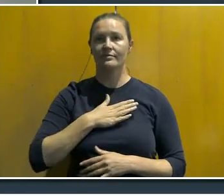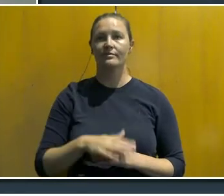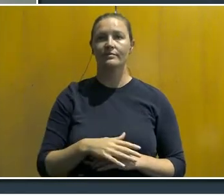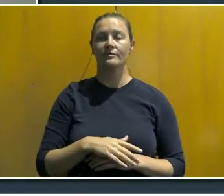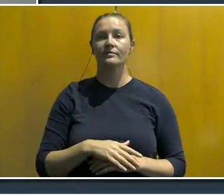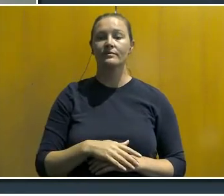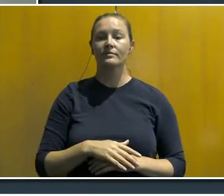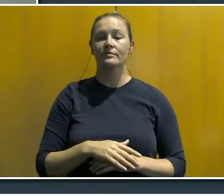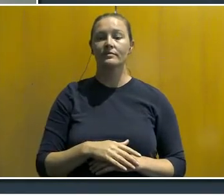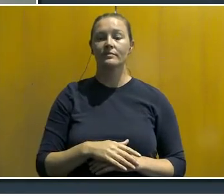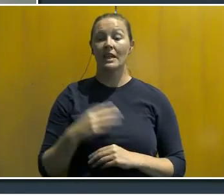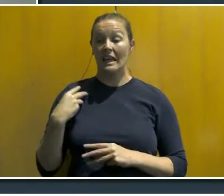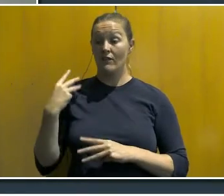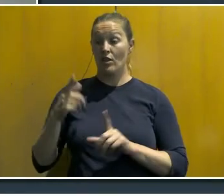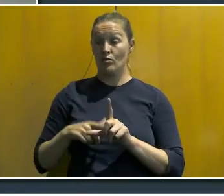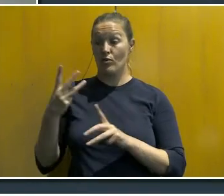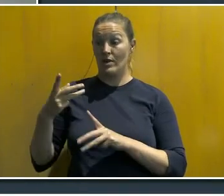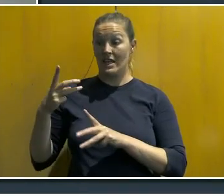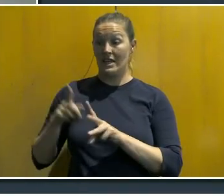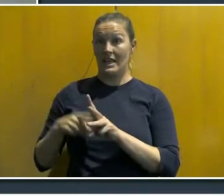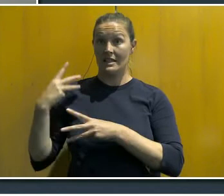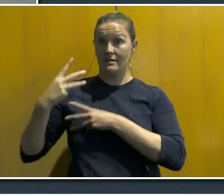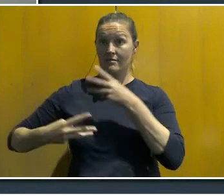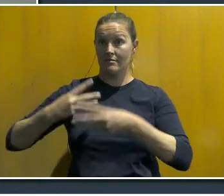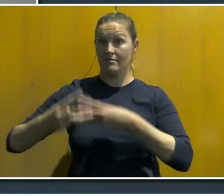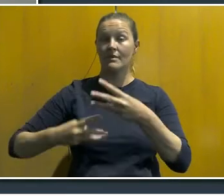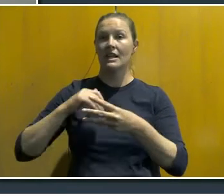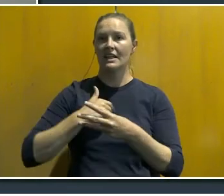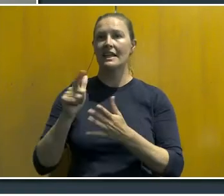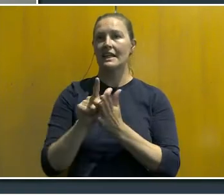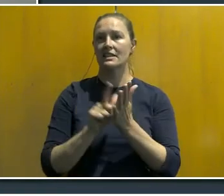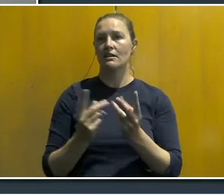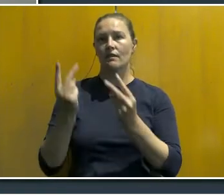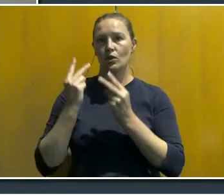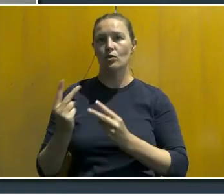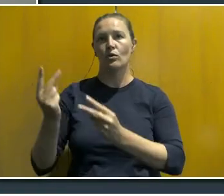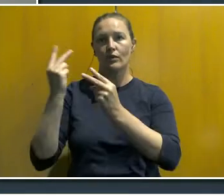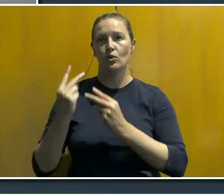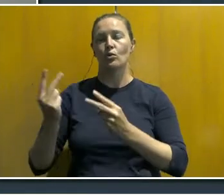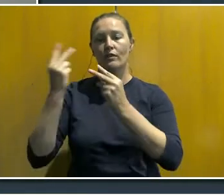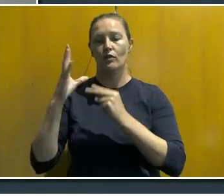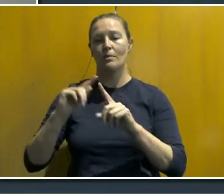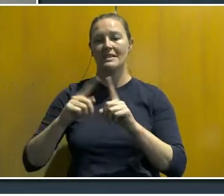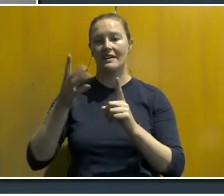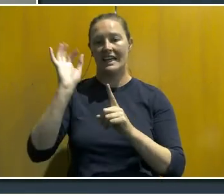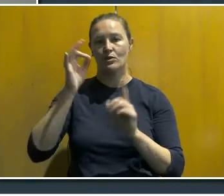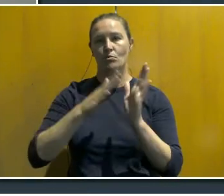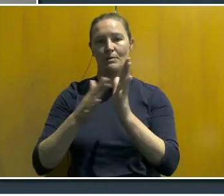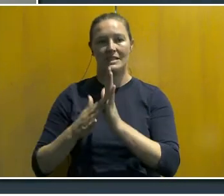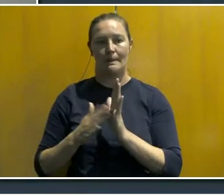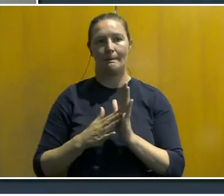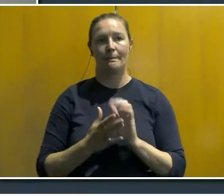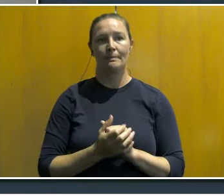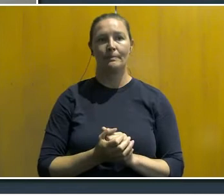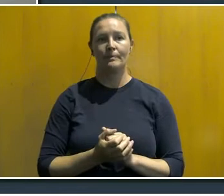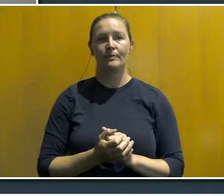every 3 years since then, a legislative review has been needed by different council memberships. Both options have provided